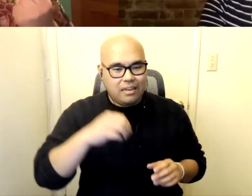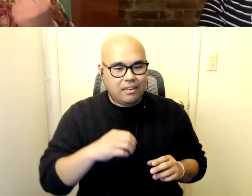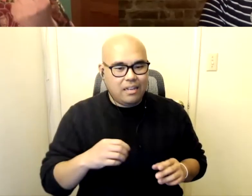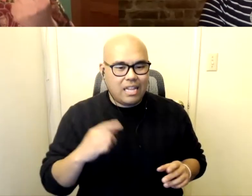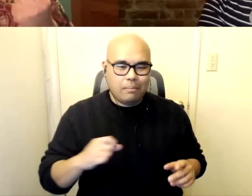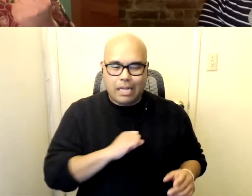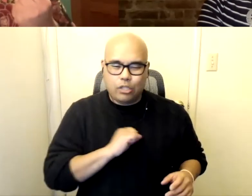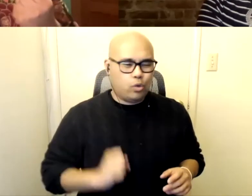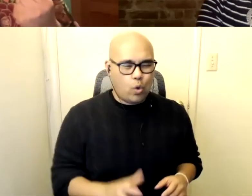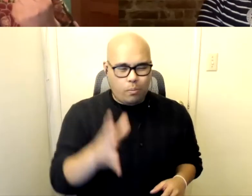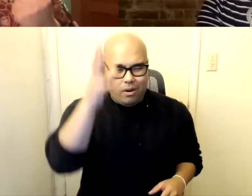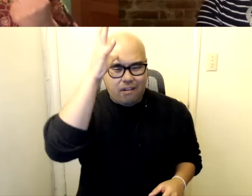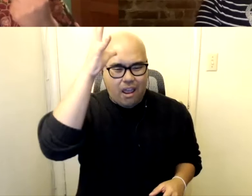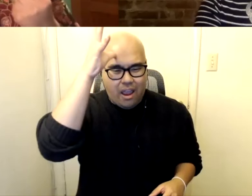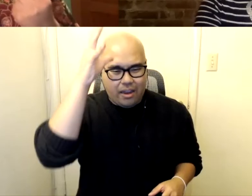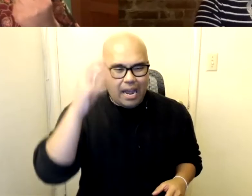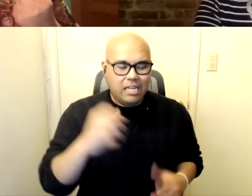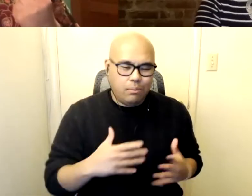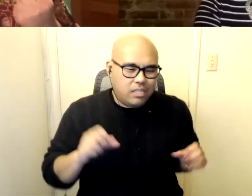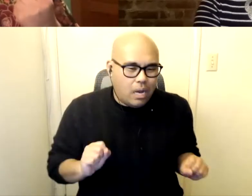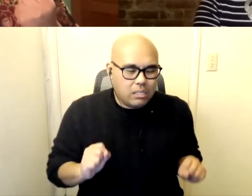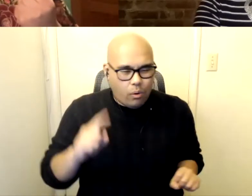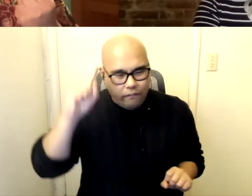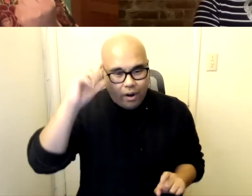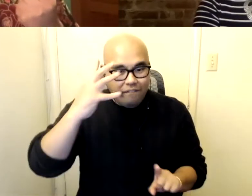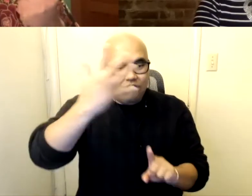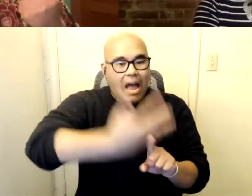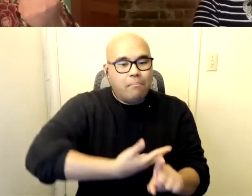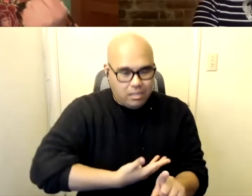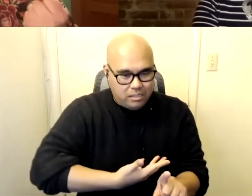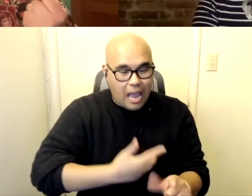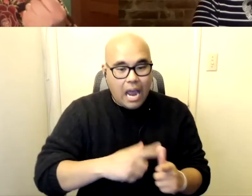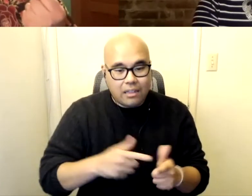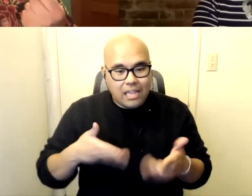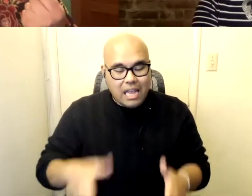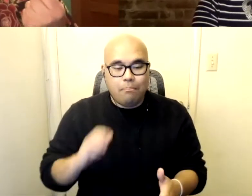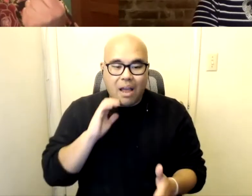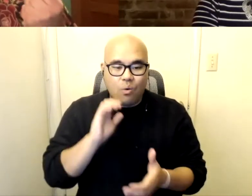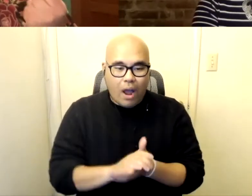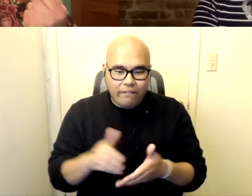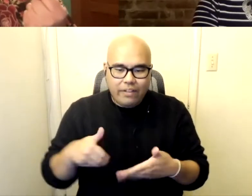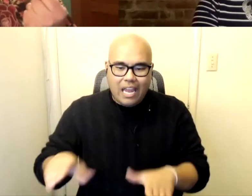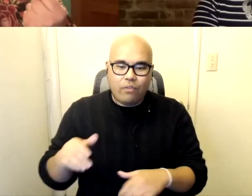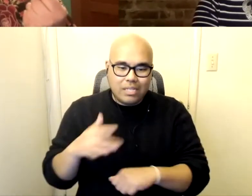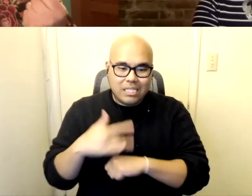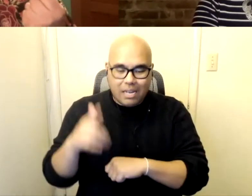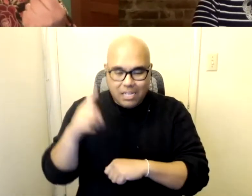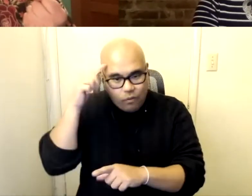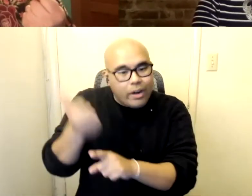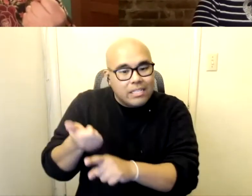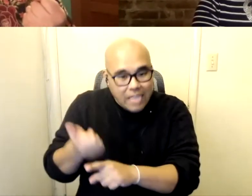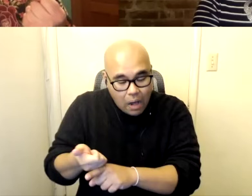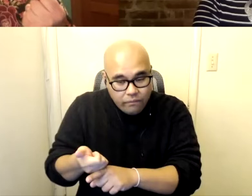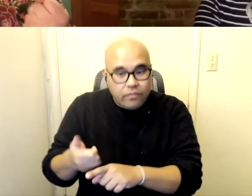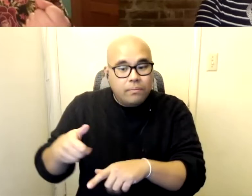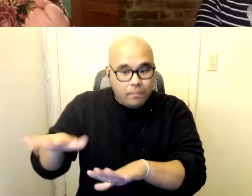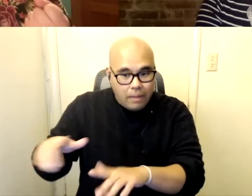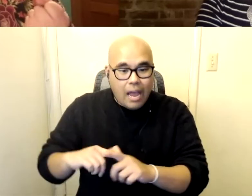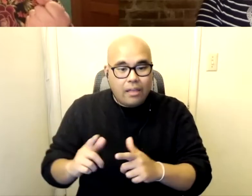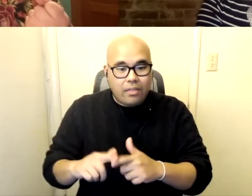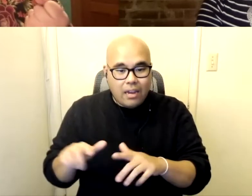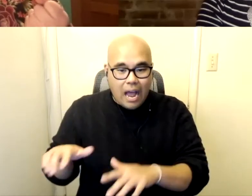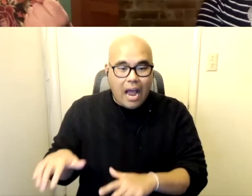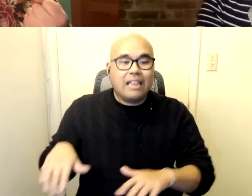dad for like 5 months and let my wife have a lot of space for herself. And then I go away to